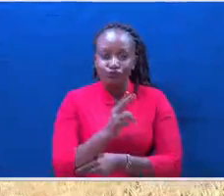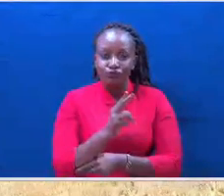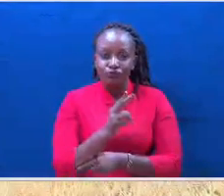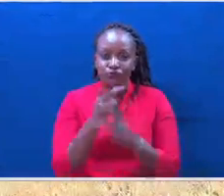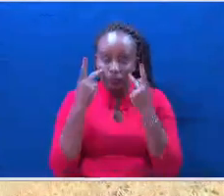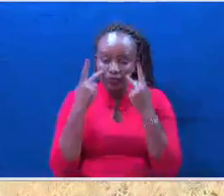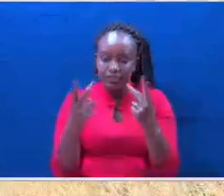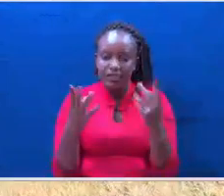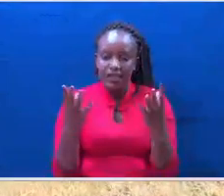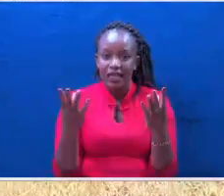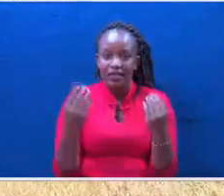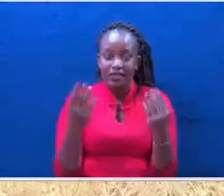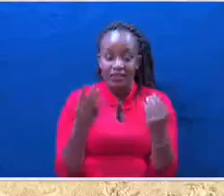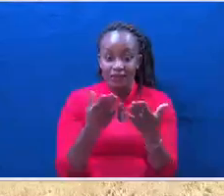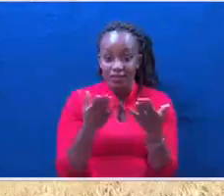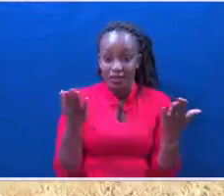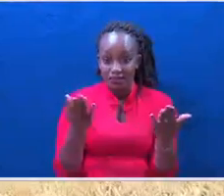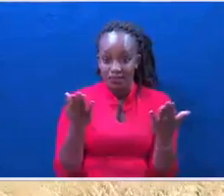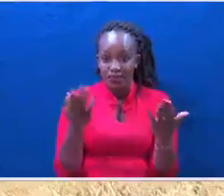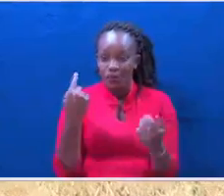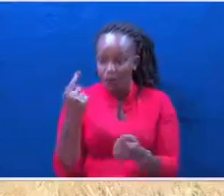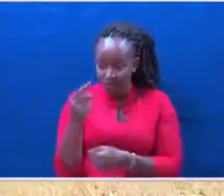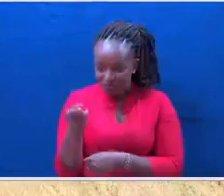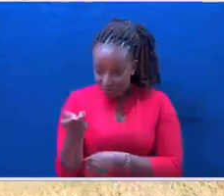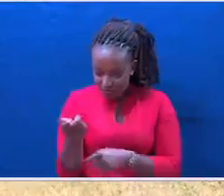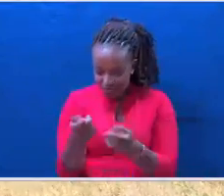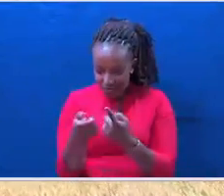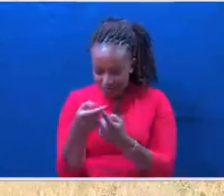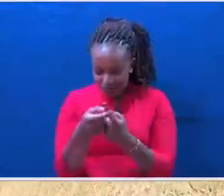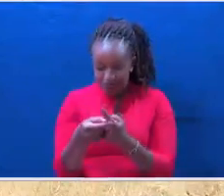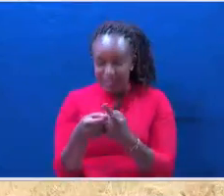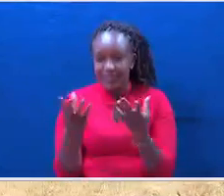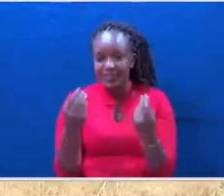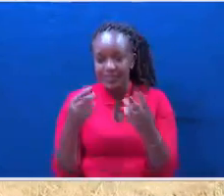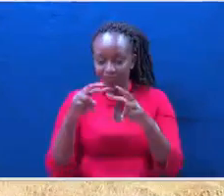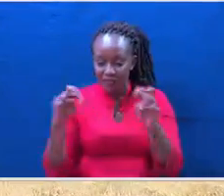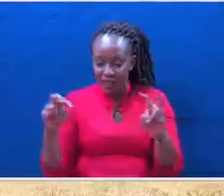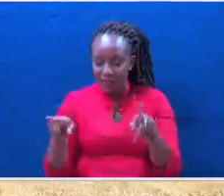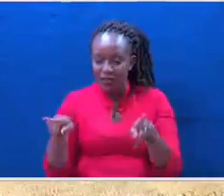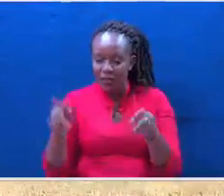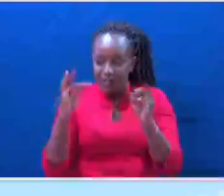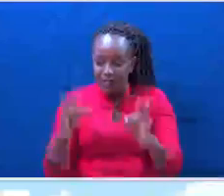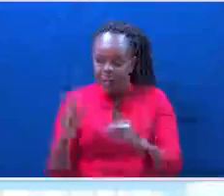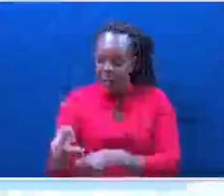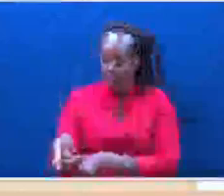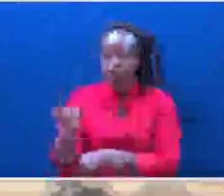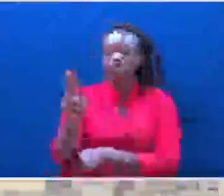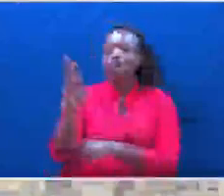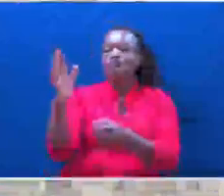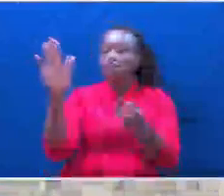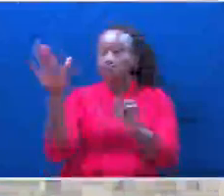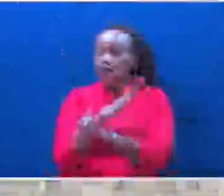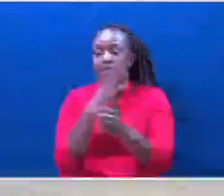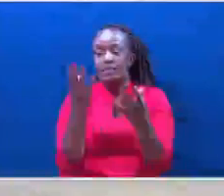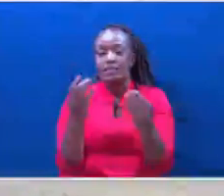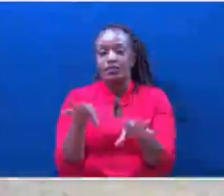rahisi kwake, hata risasi moja ni rahisi kwake kutafuta. So imagine the bunduki ikiwa mzima, inakuwa very much easier.